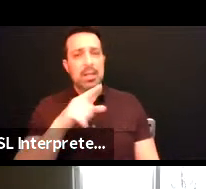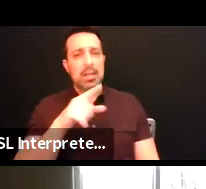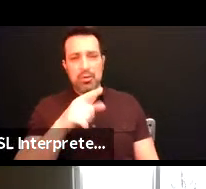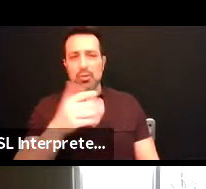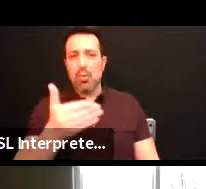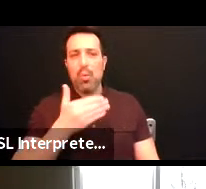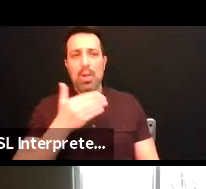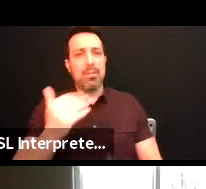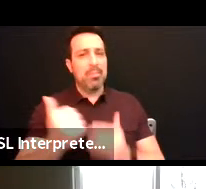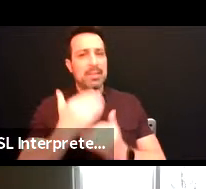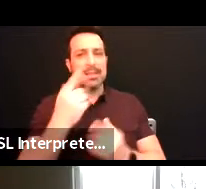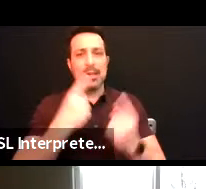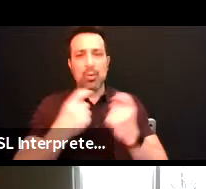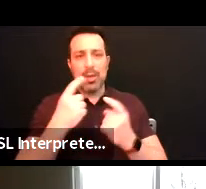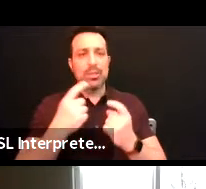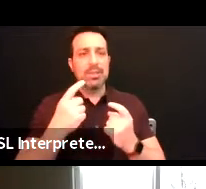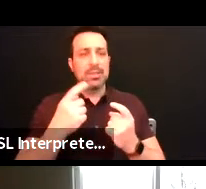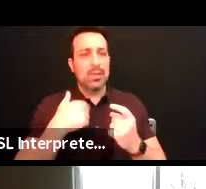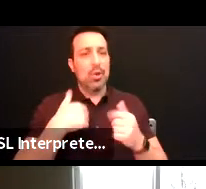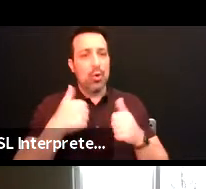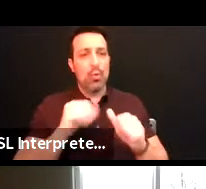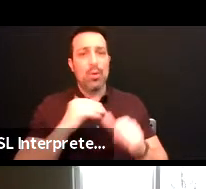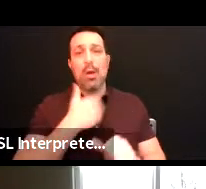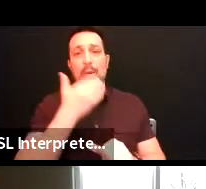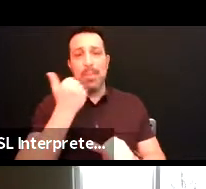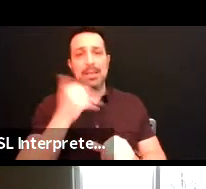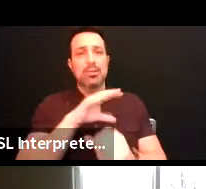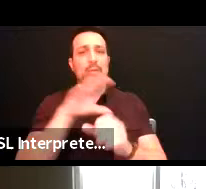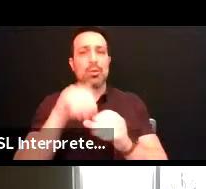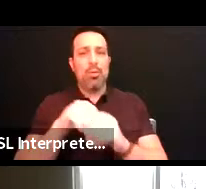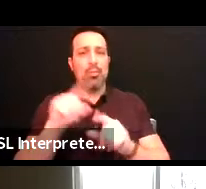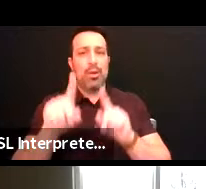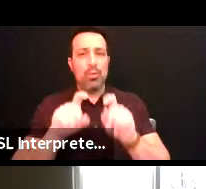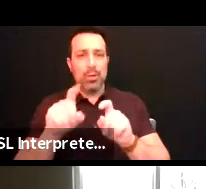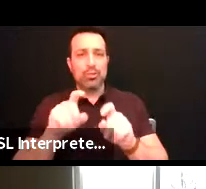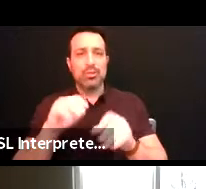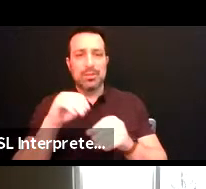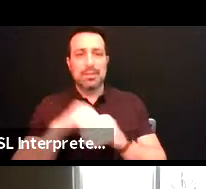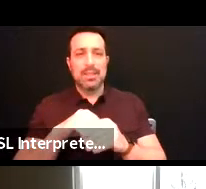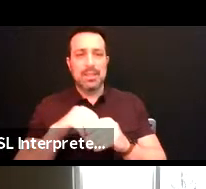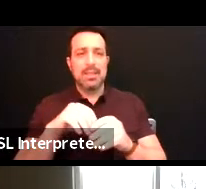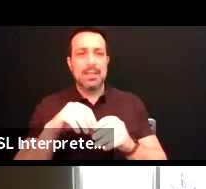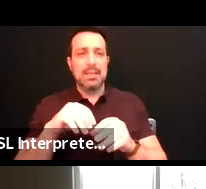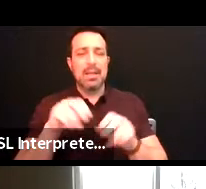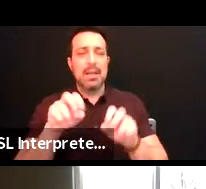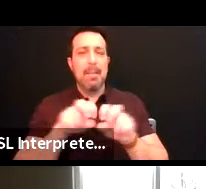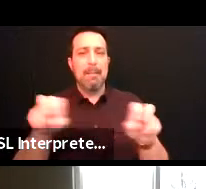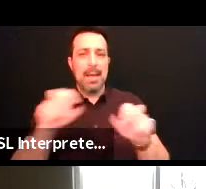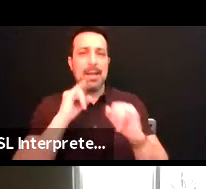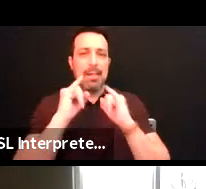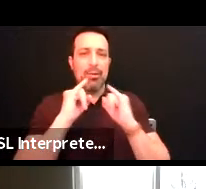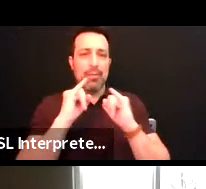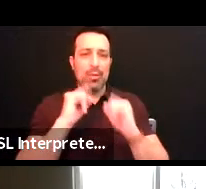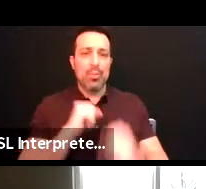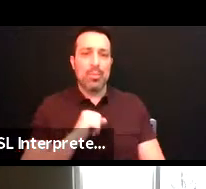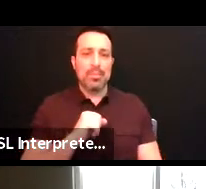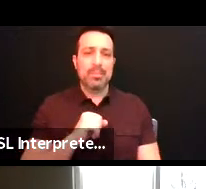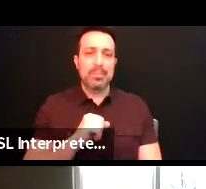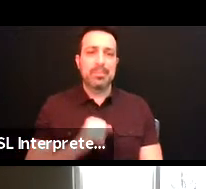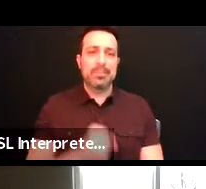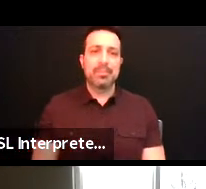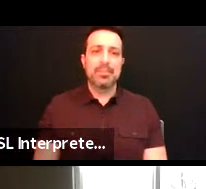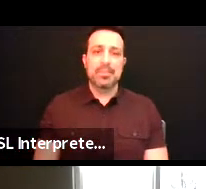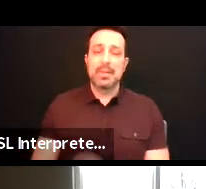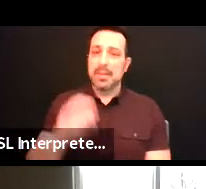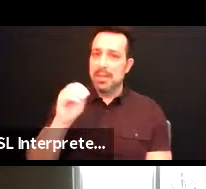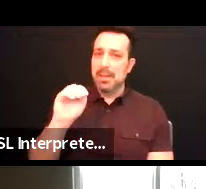send questions in, and we'll do our best to incorporate those questions in the panel interviews. Great. I love